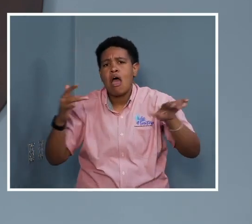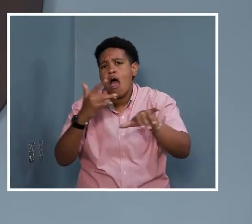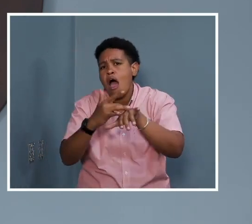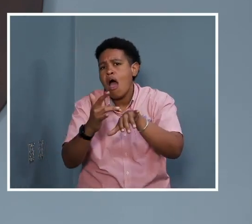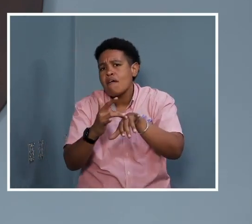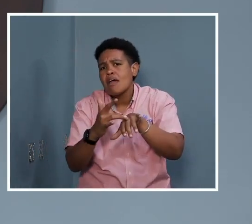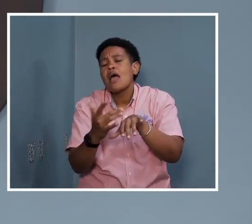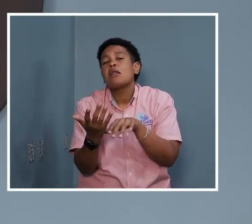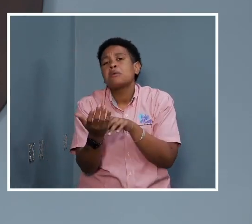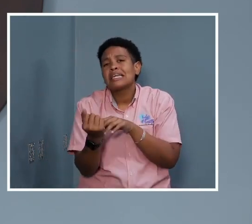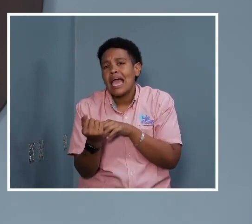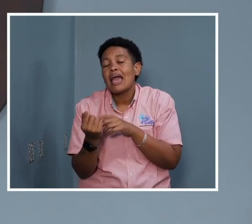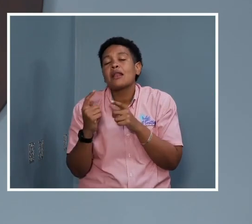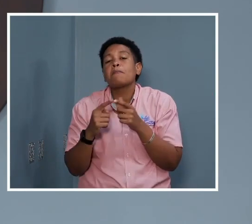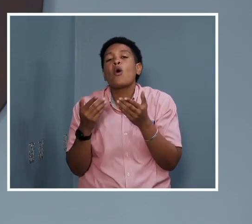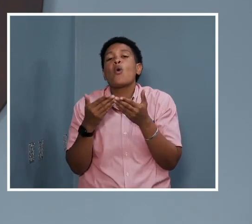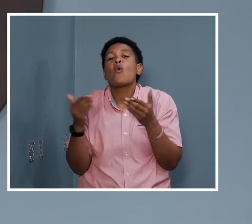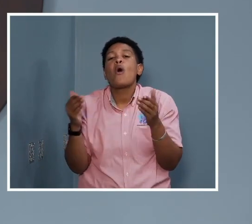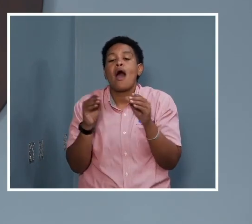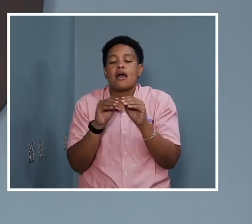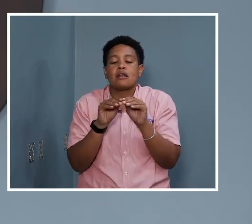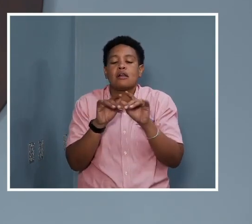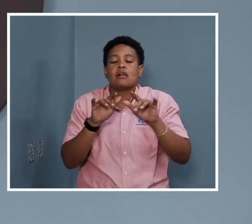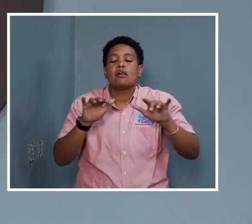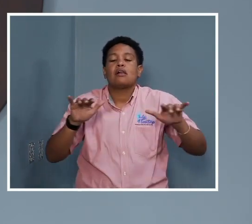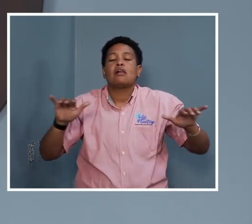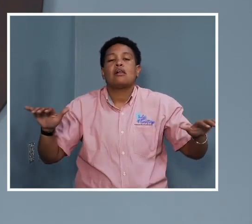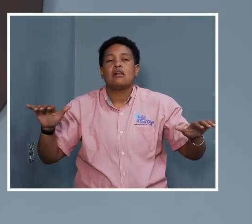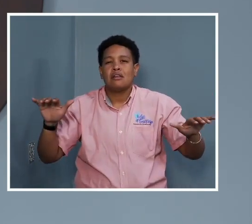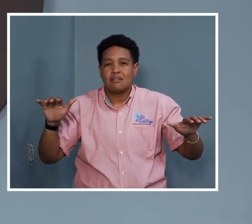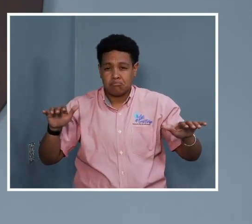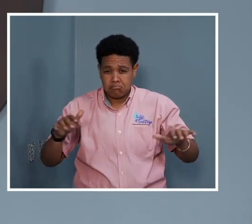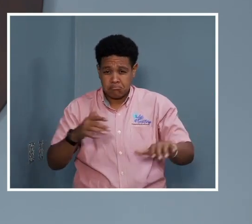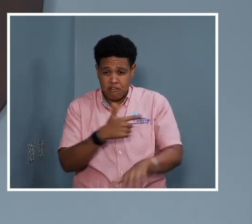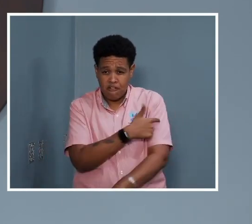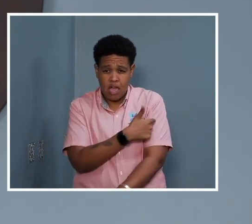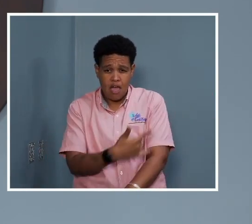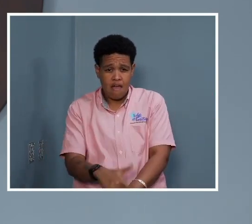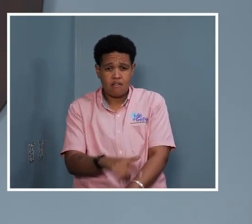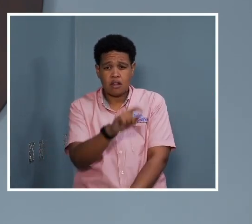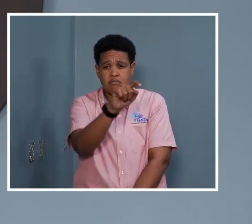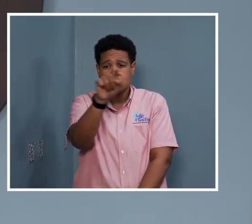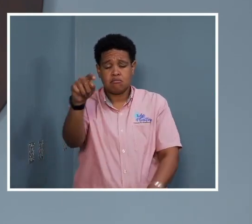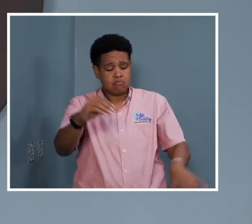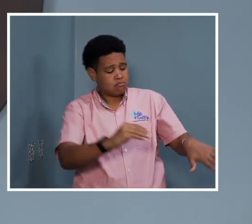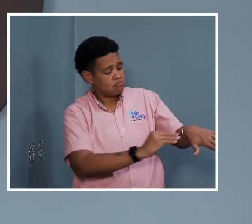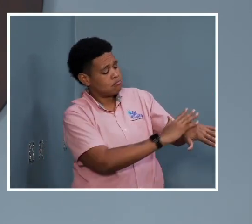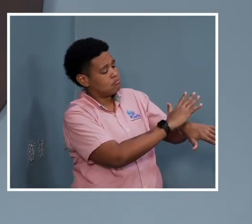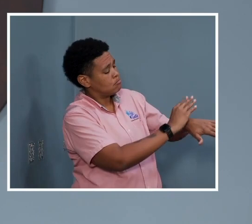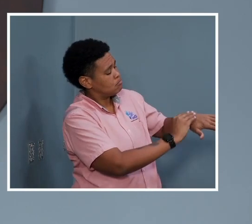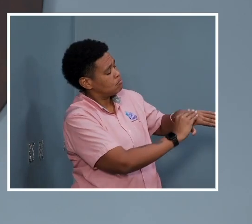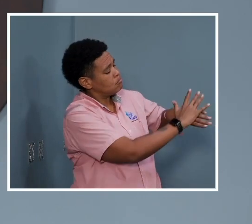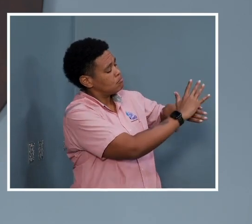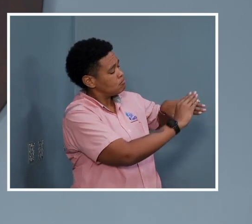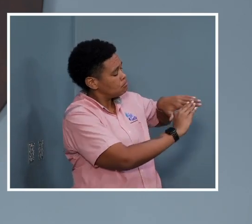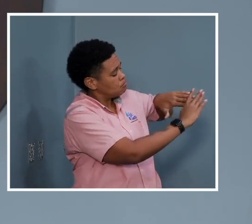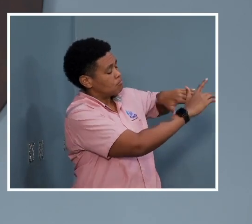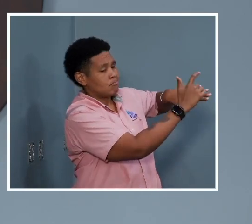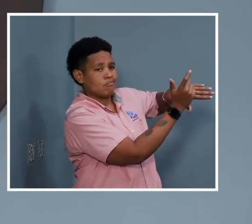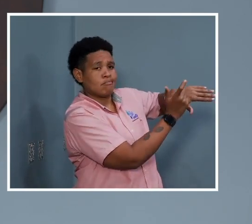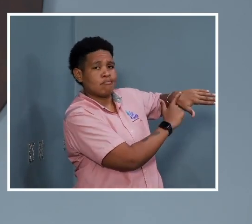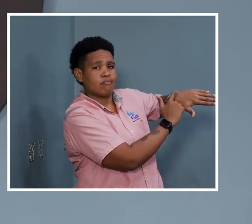availability and widespread dispersion of the vaccines in the island,